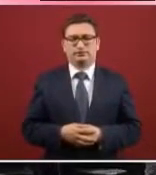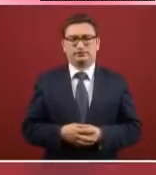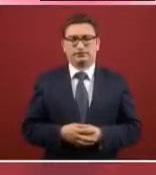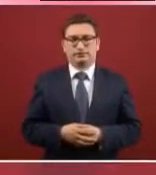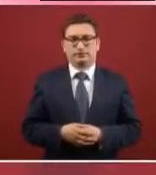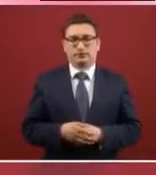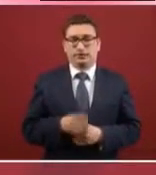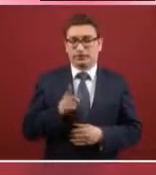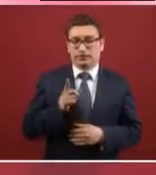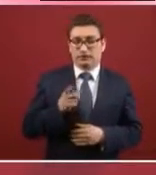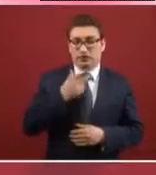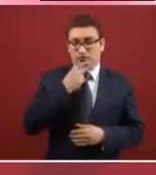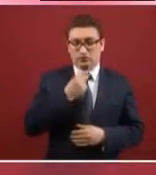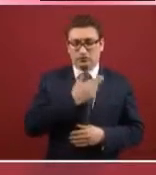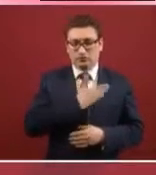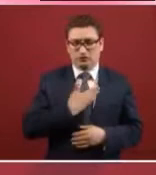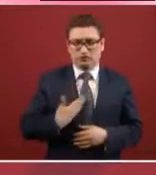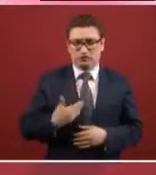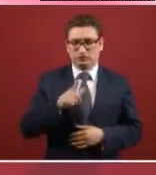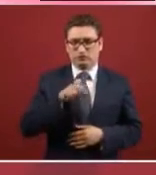Cortines, Luis Cortines